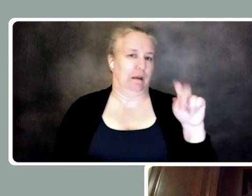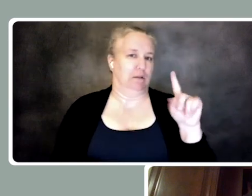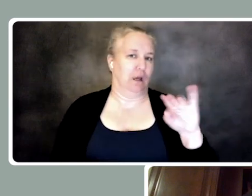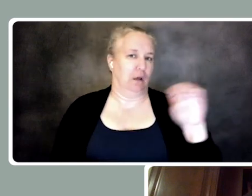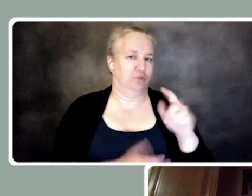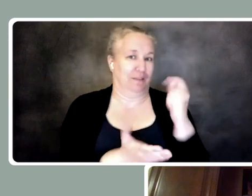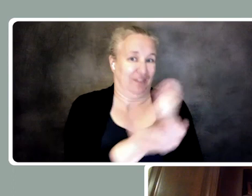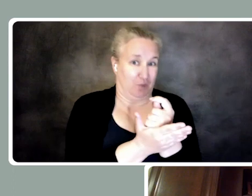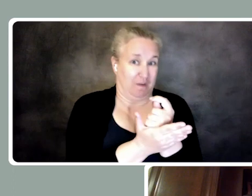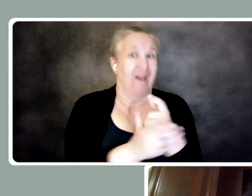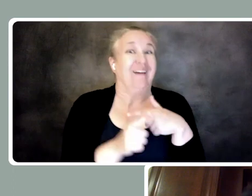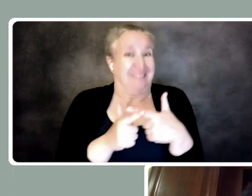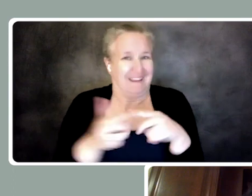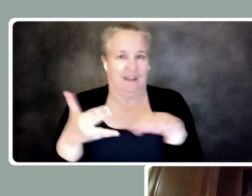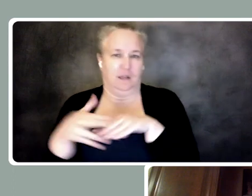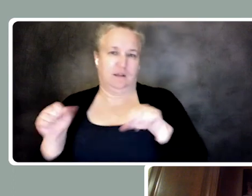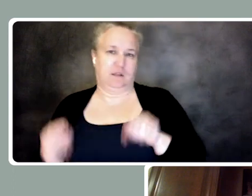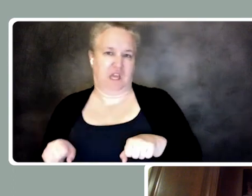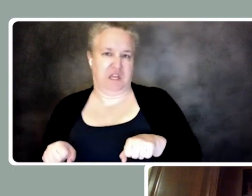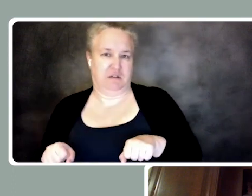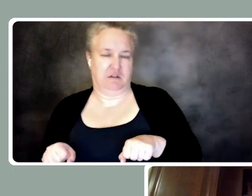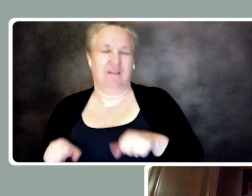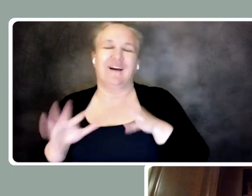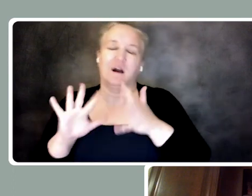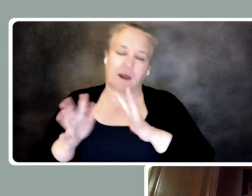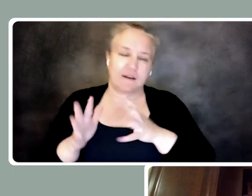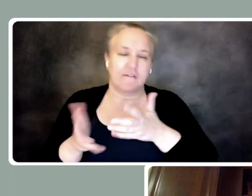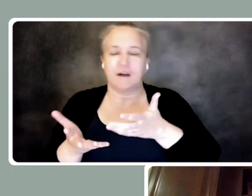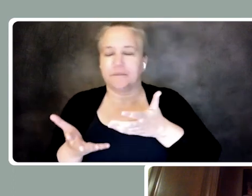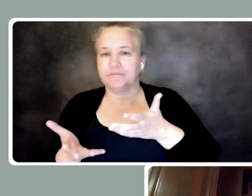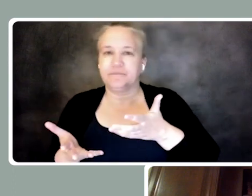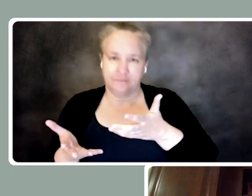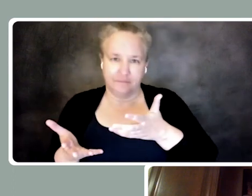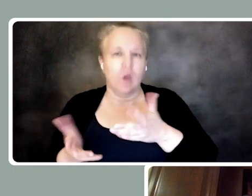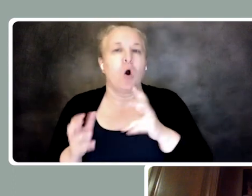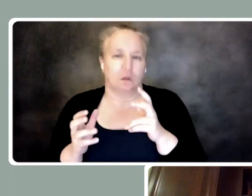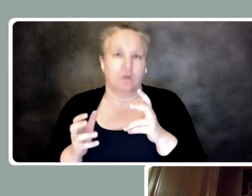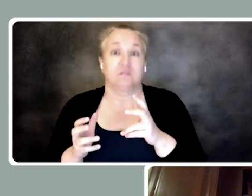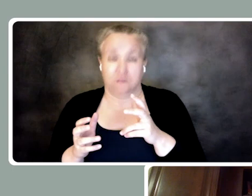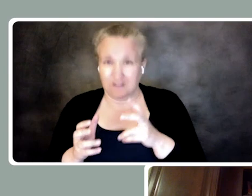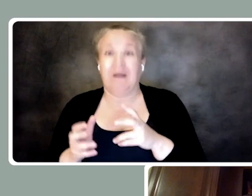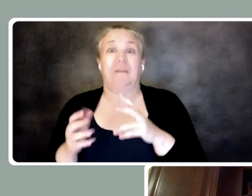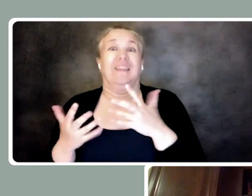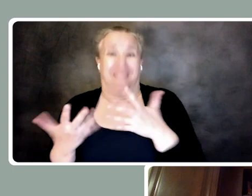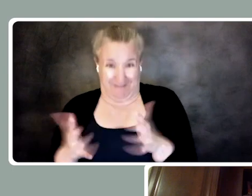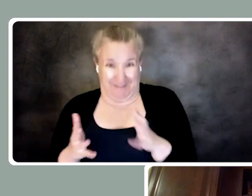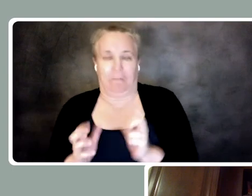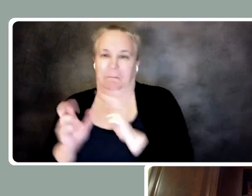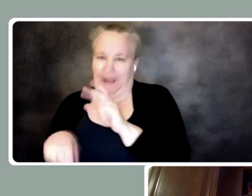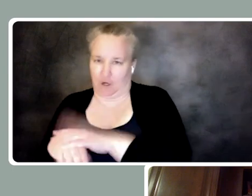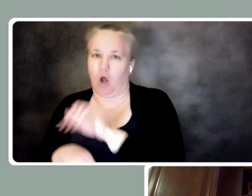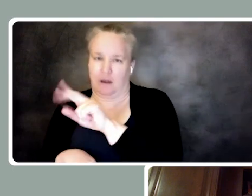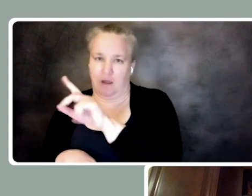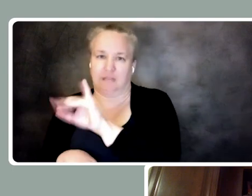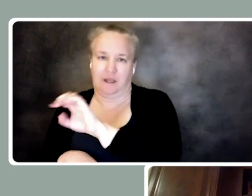take a break, and then kind of, get back on the anti-estrogen therapy. I think